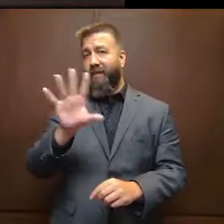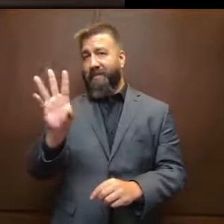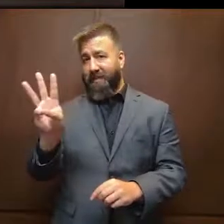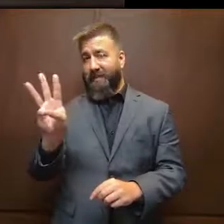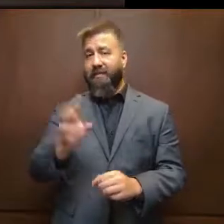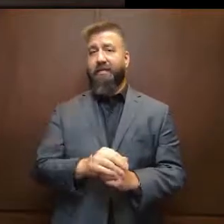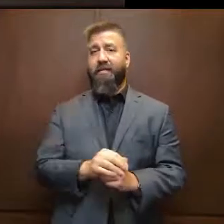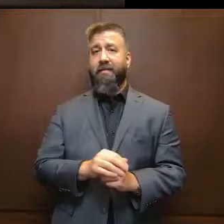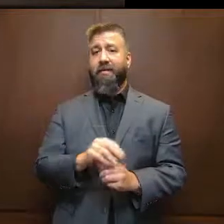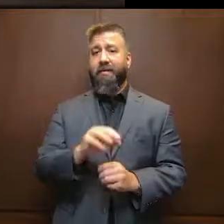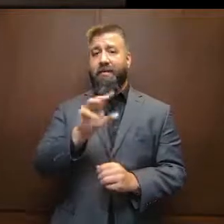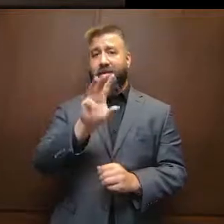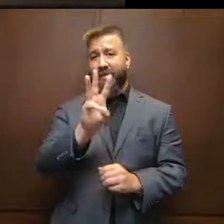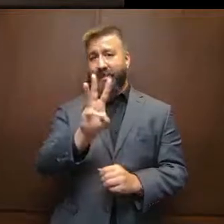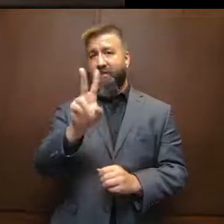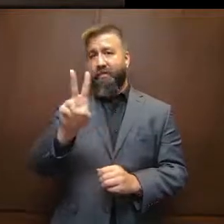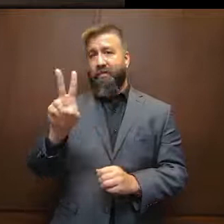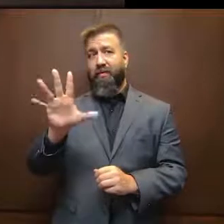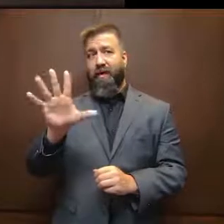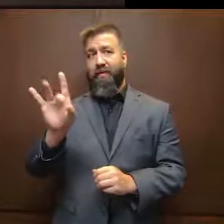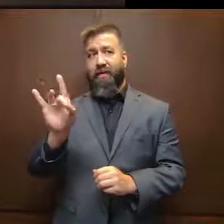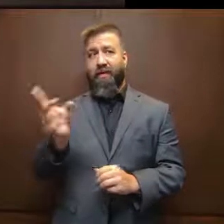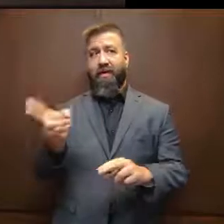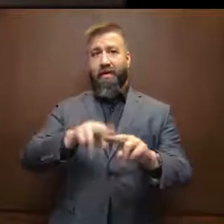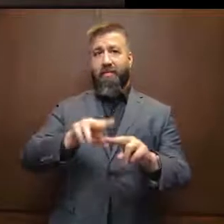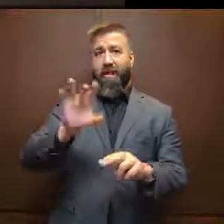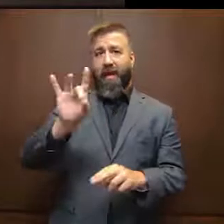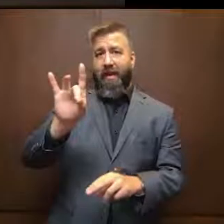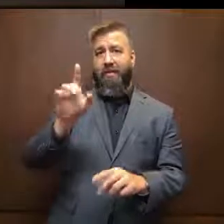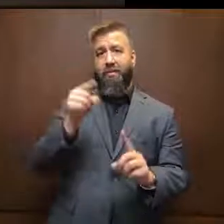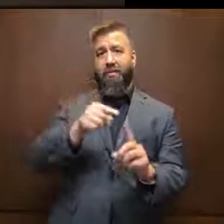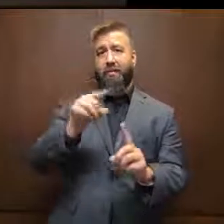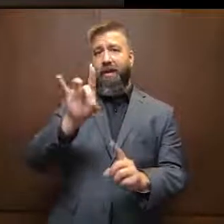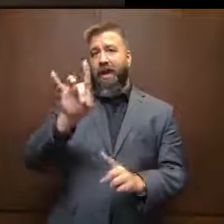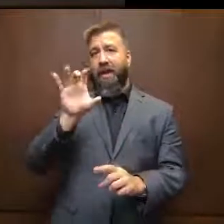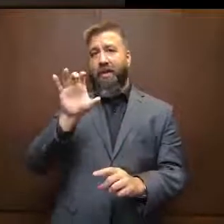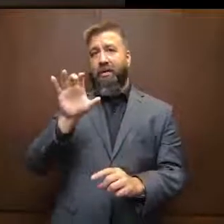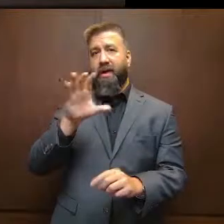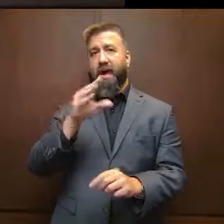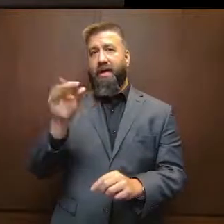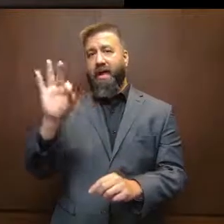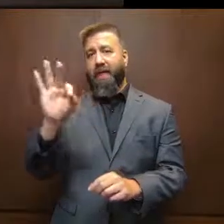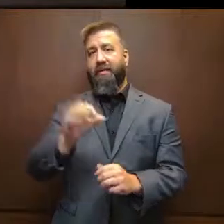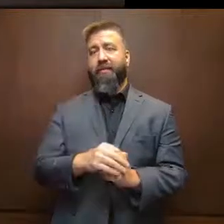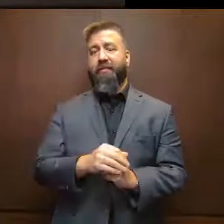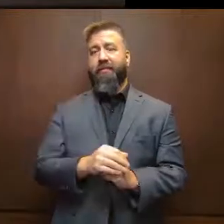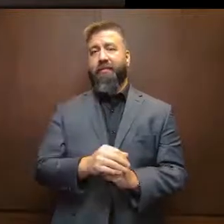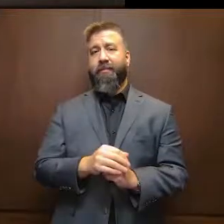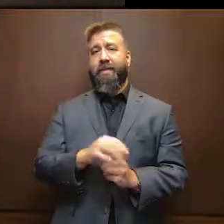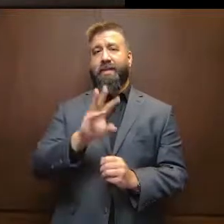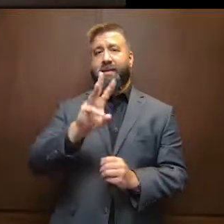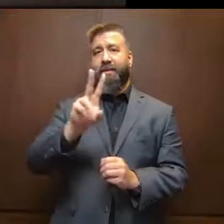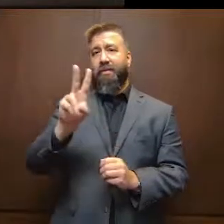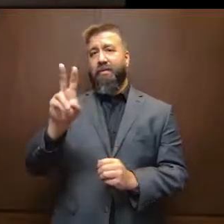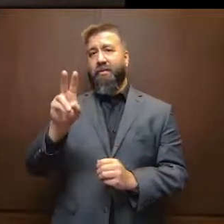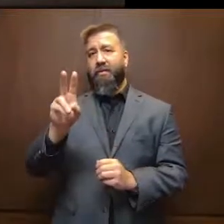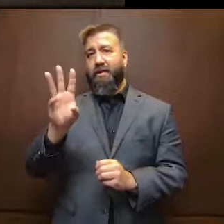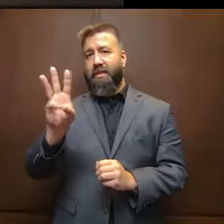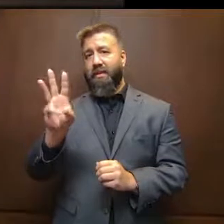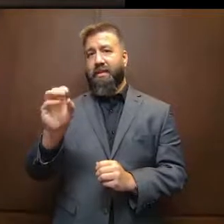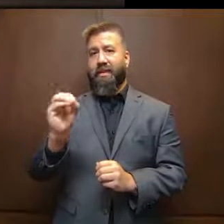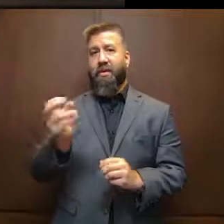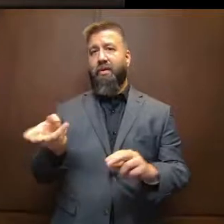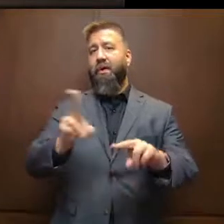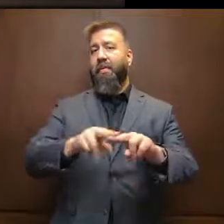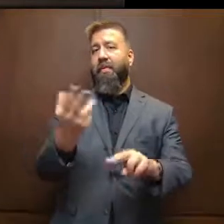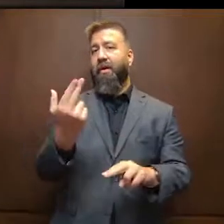256. 62258 up 8 to 809. 62260 up